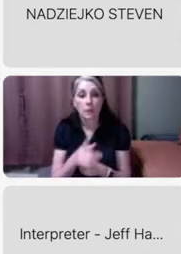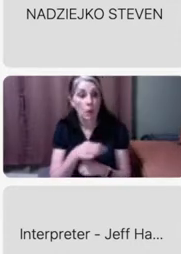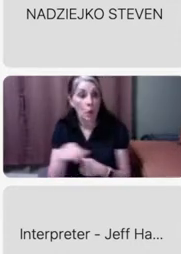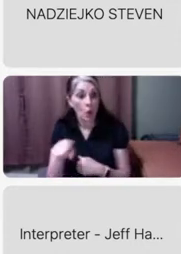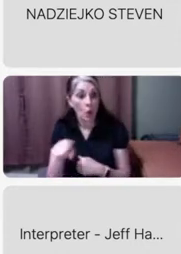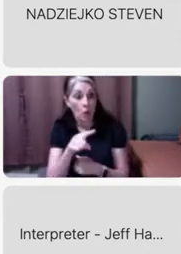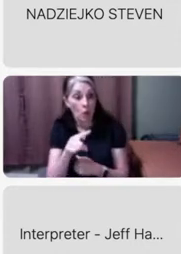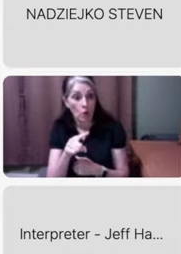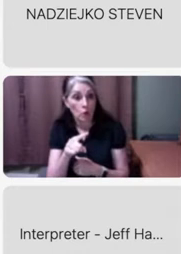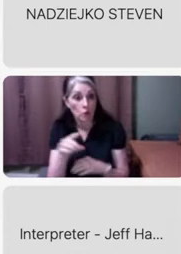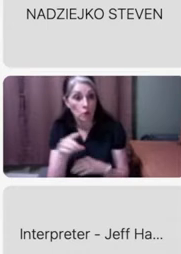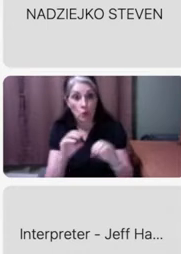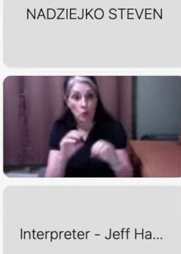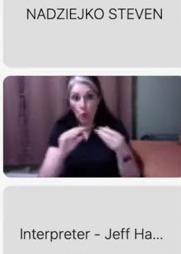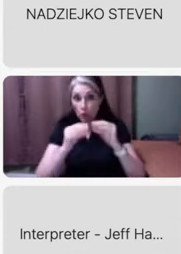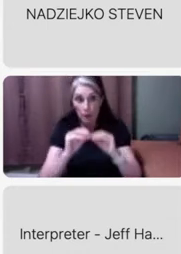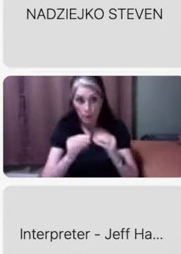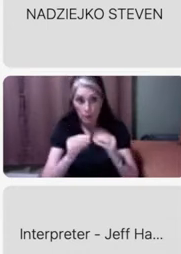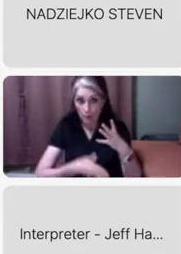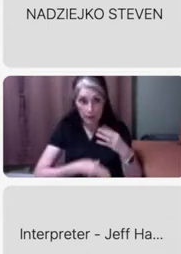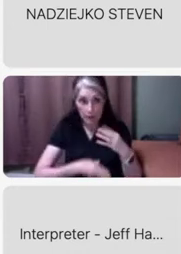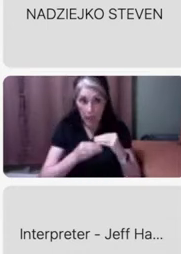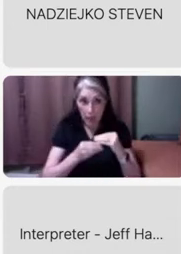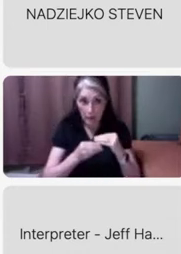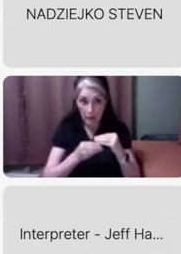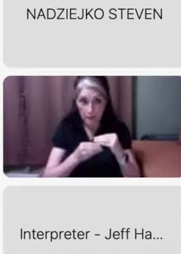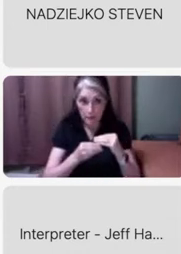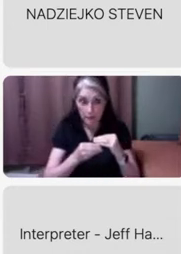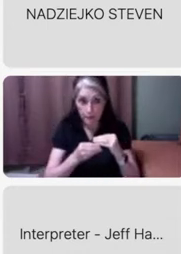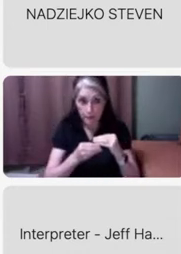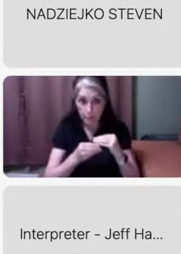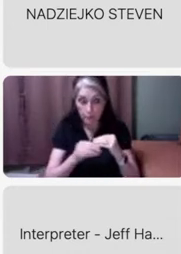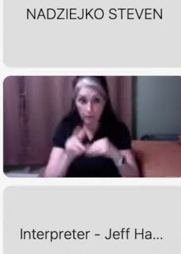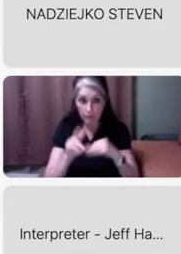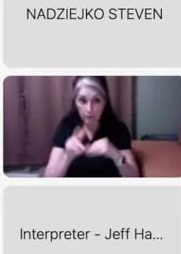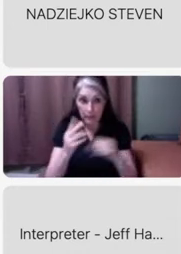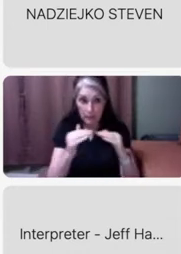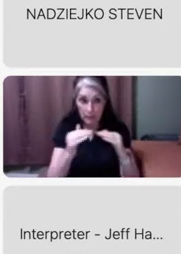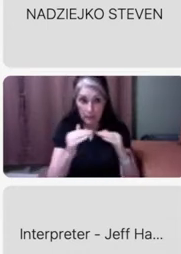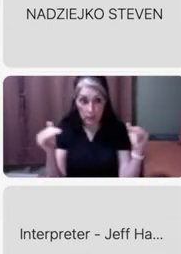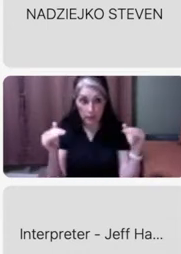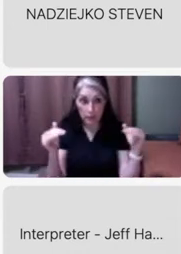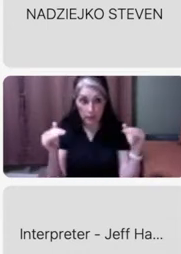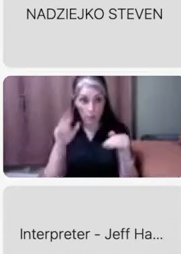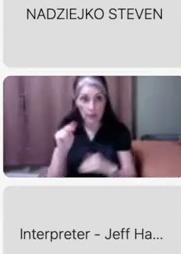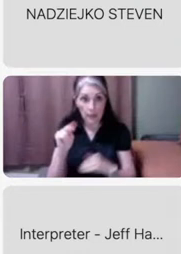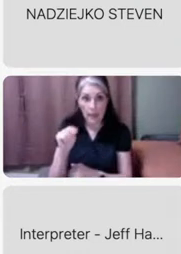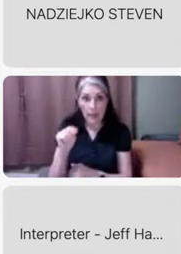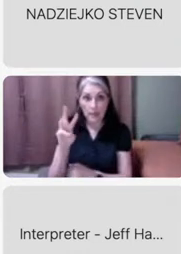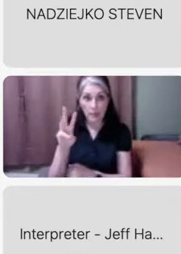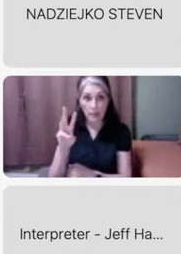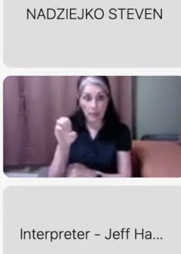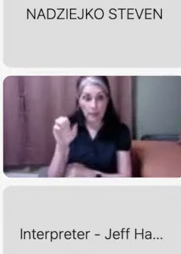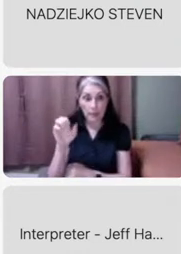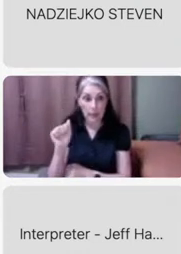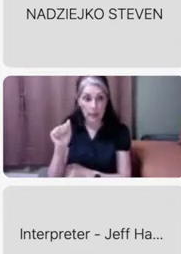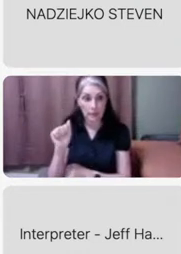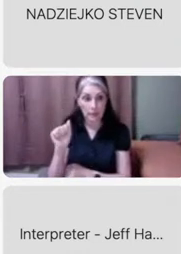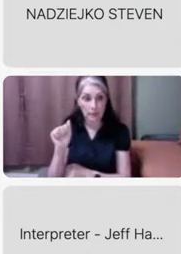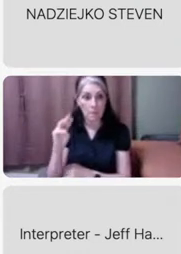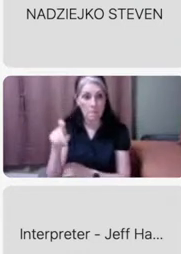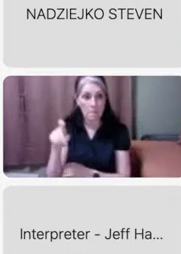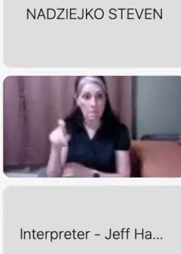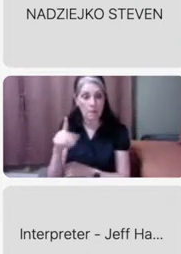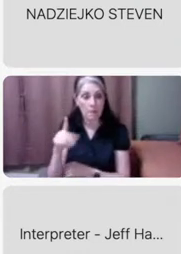added is added to the secondary level which will be the nwea or maps assessment for our students and the